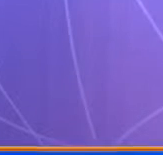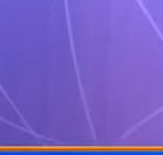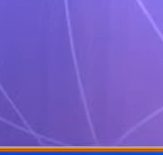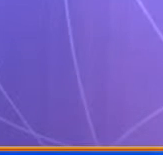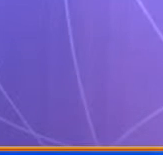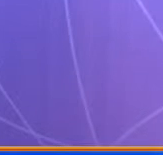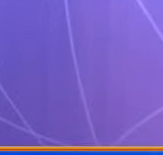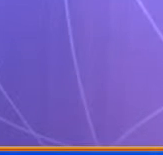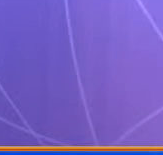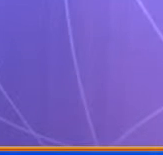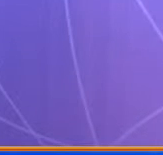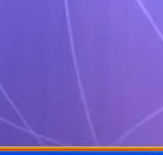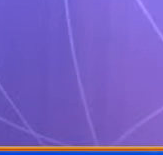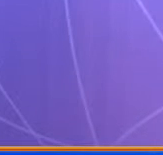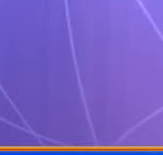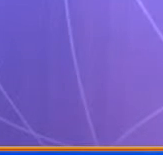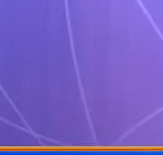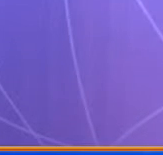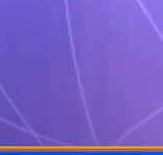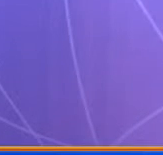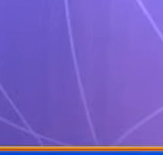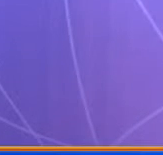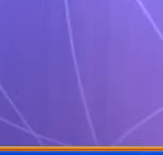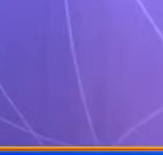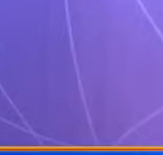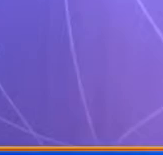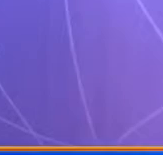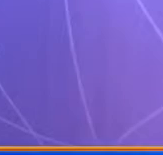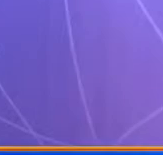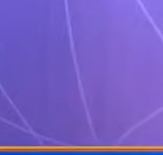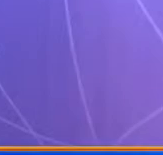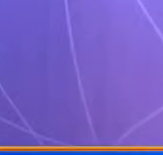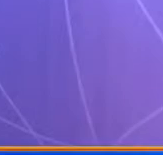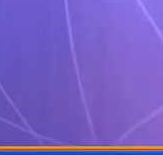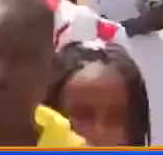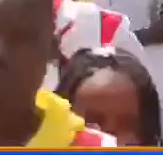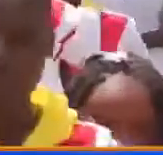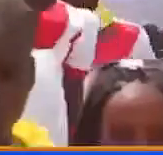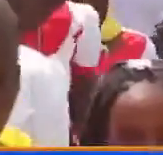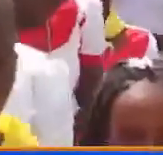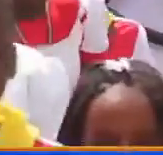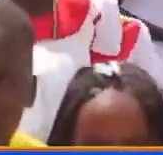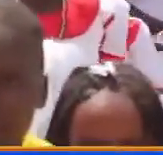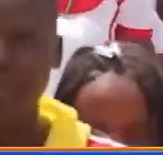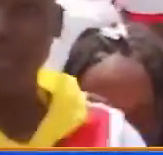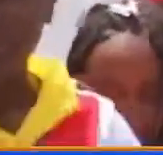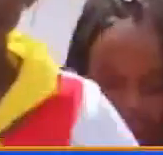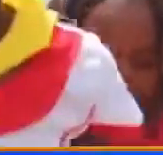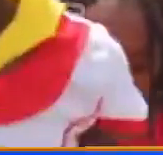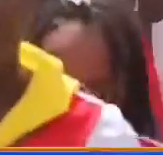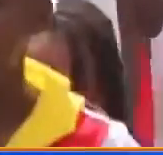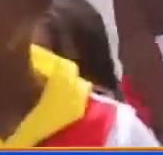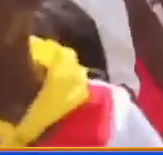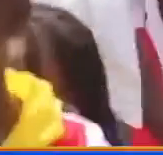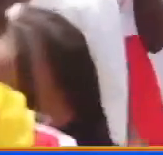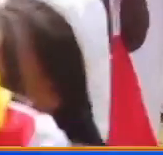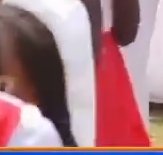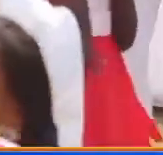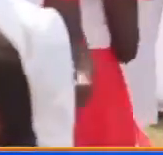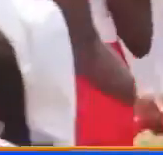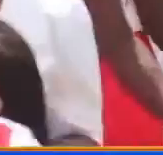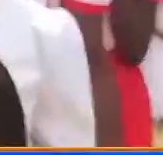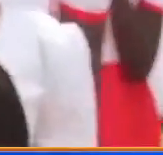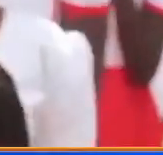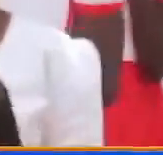Church Bishop Mark Kadima has urged the government and well wishes to give education sector priority. Speaking after administering Jubilee Celebration